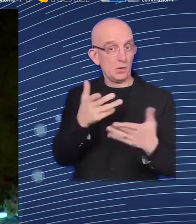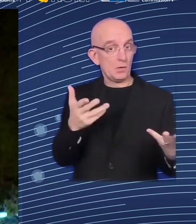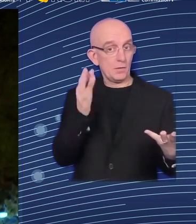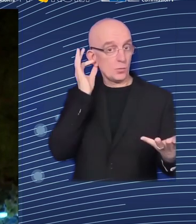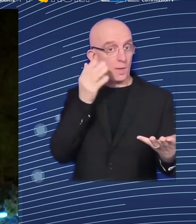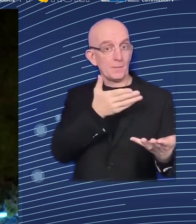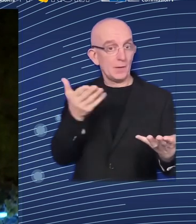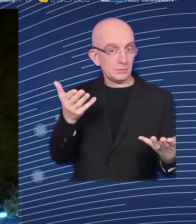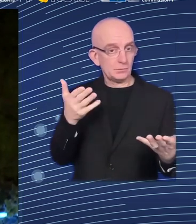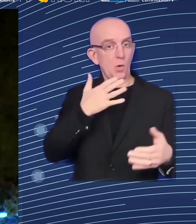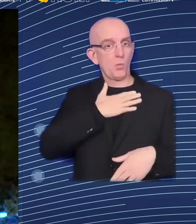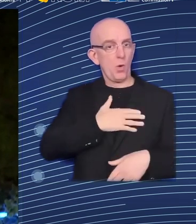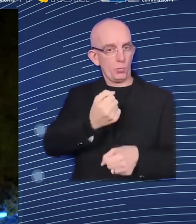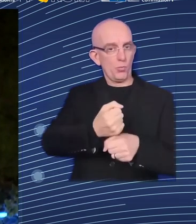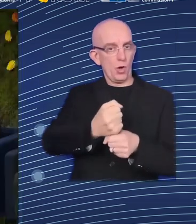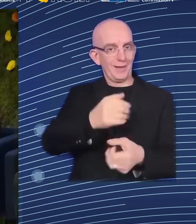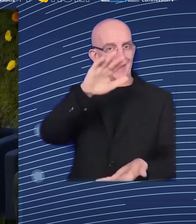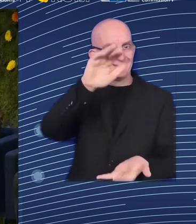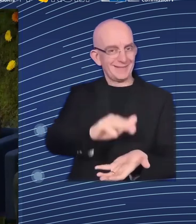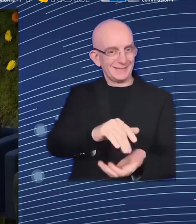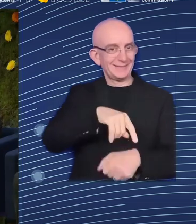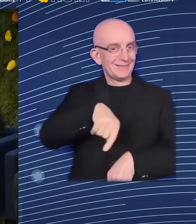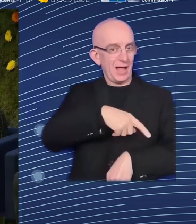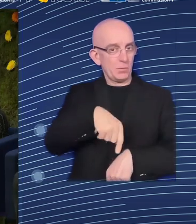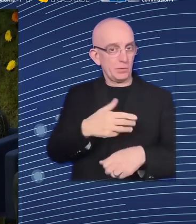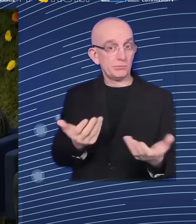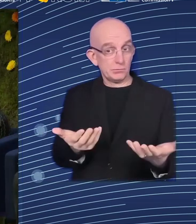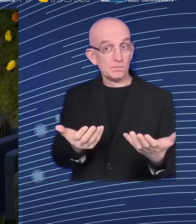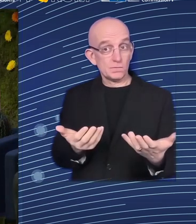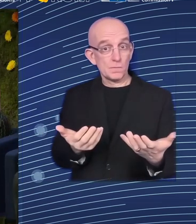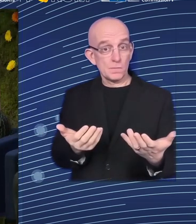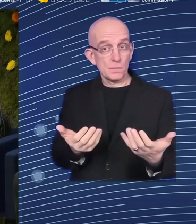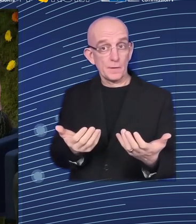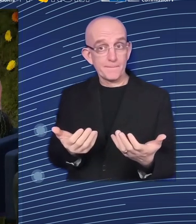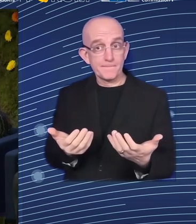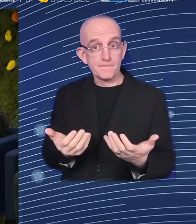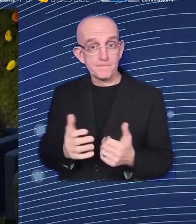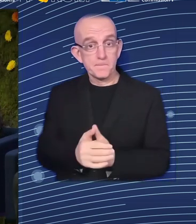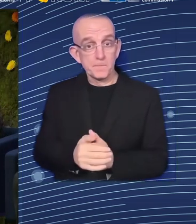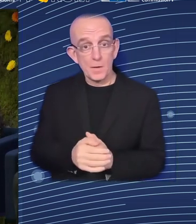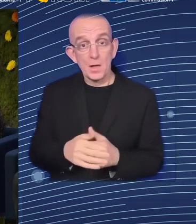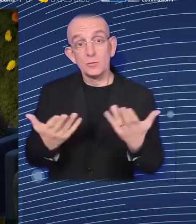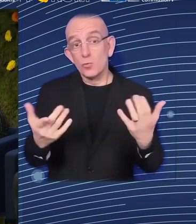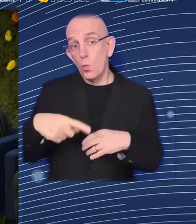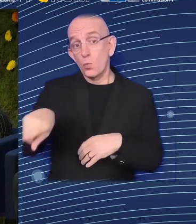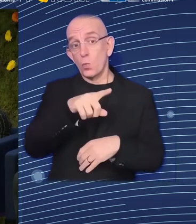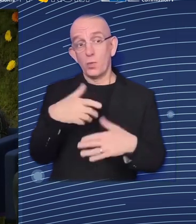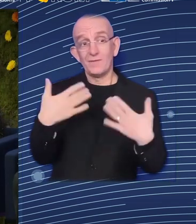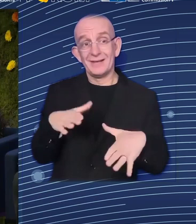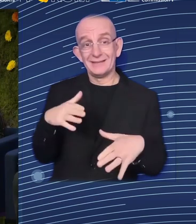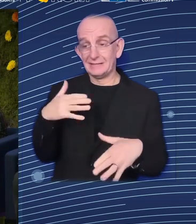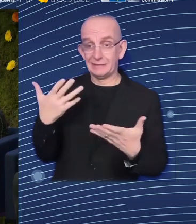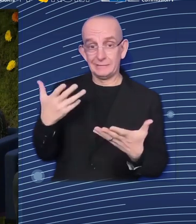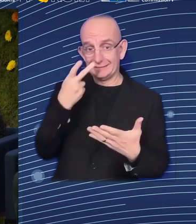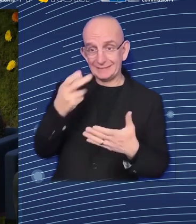shortages, that's the wrong way to go, to reduce the hours. But you can also argue by reducing the hours, by